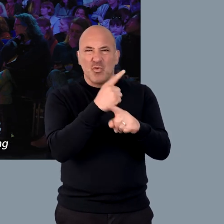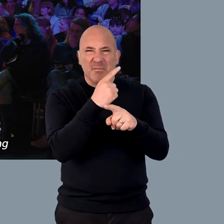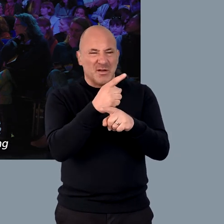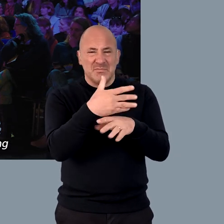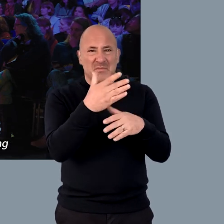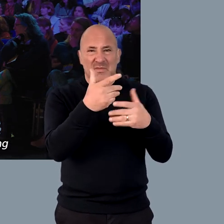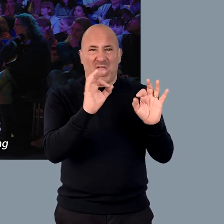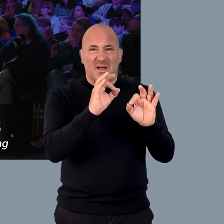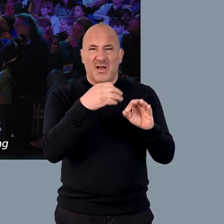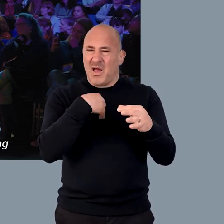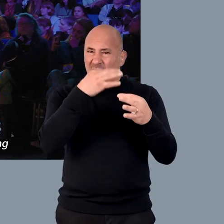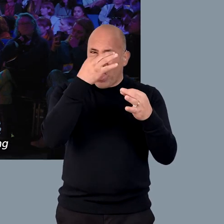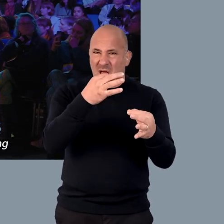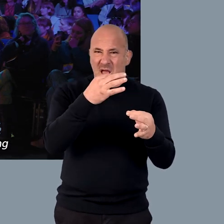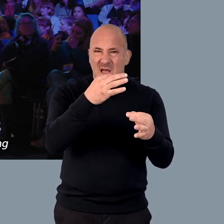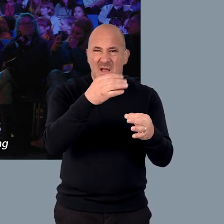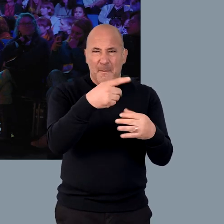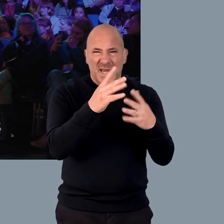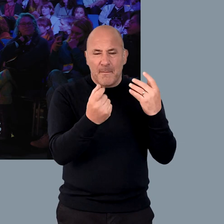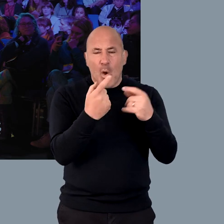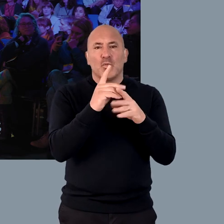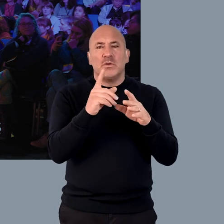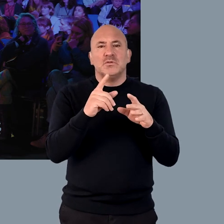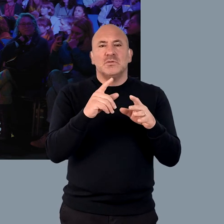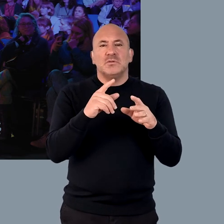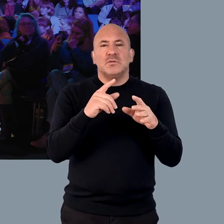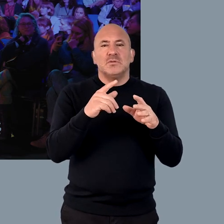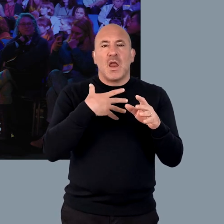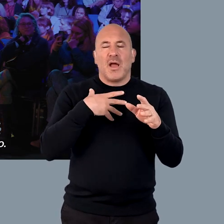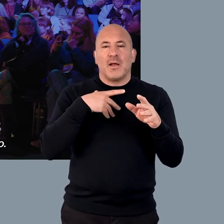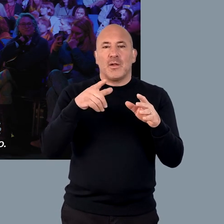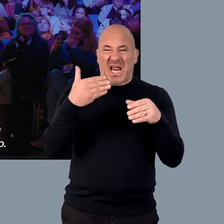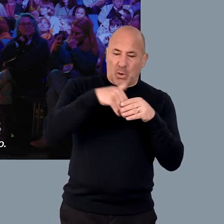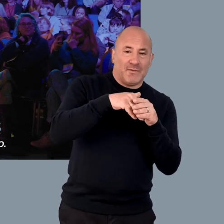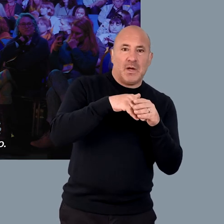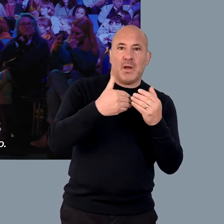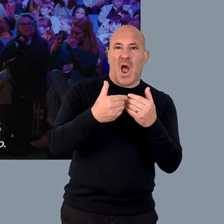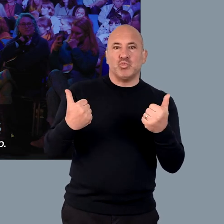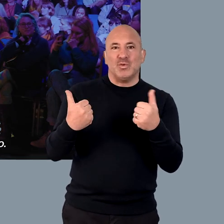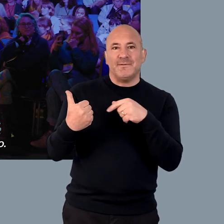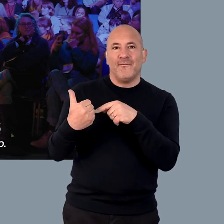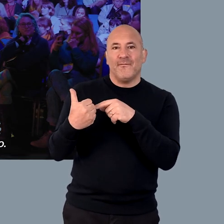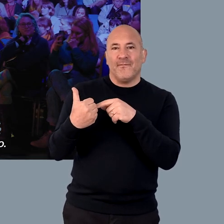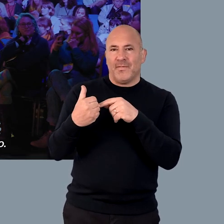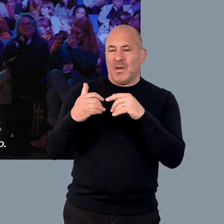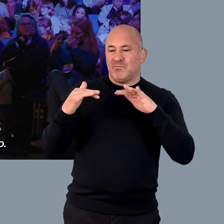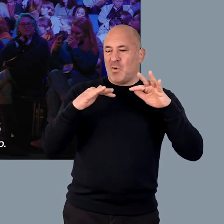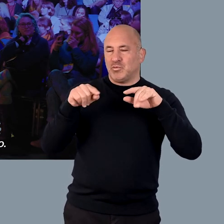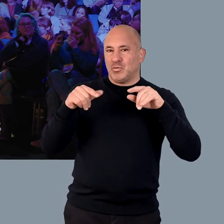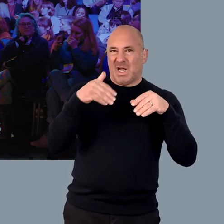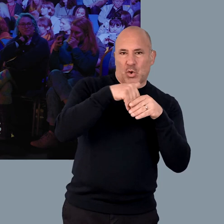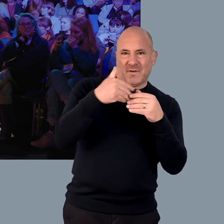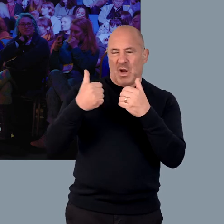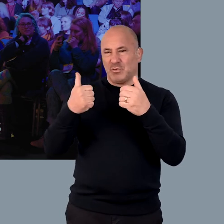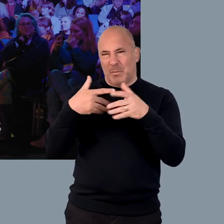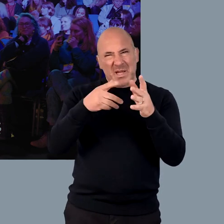i'm a bit fascinated about you saying That you really liked moments of exclusivity and about the tension between the